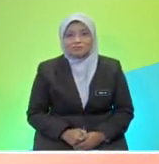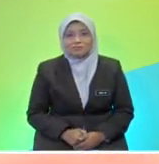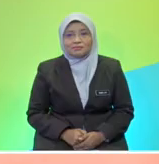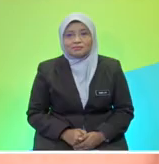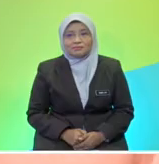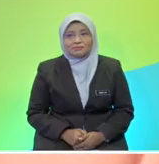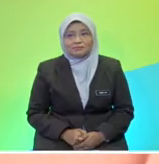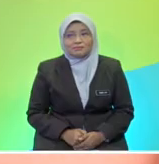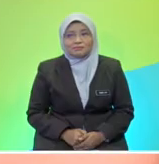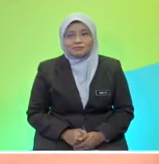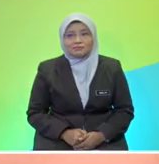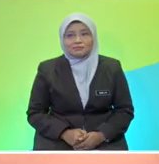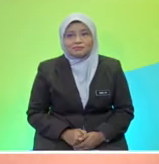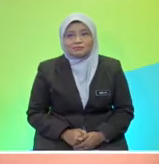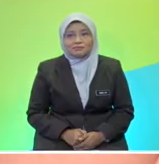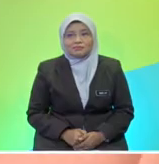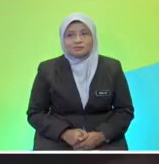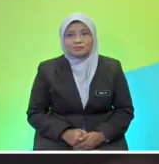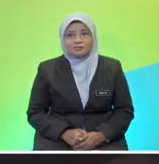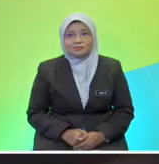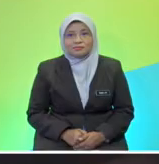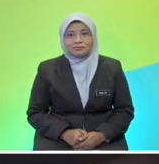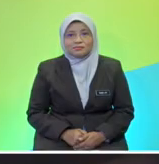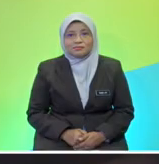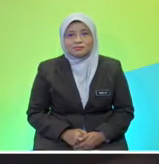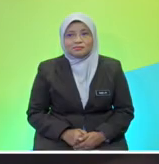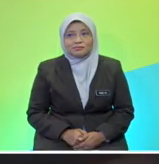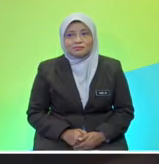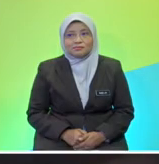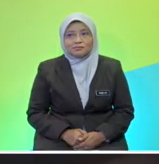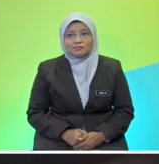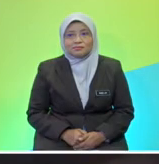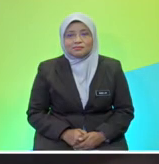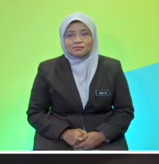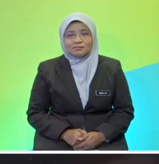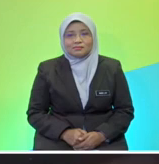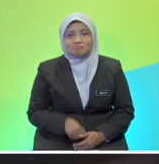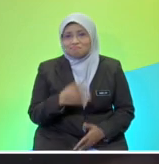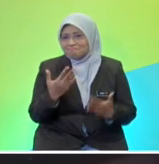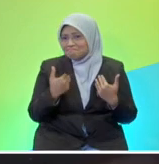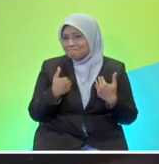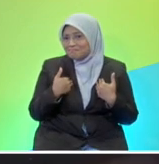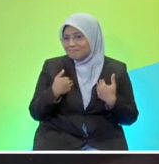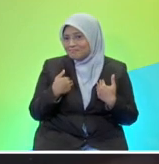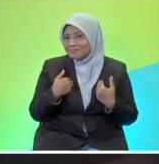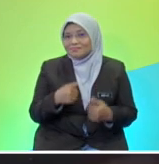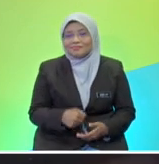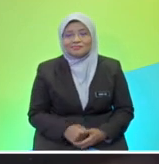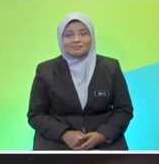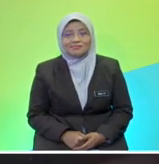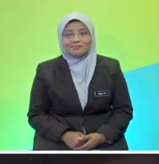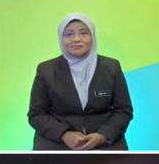Doll. I've got a doll. Do you know how to spell doll? Oh, you have one? I have one too, teacher. Okay, all